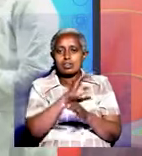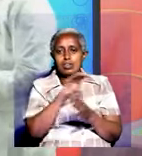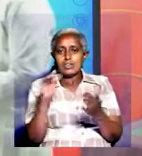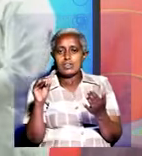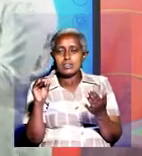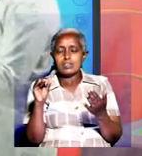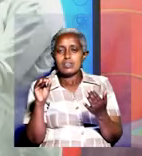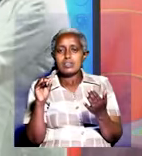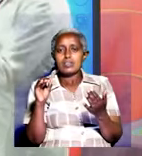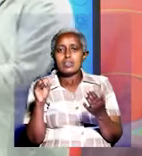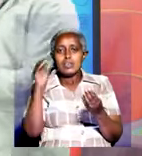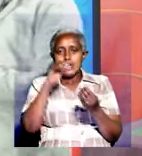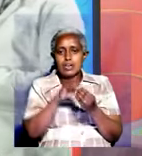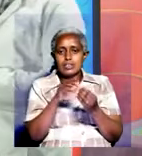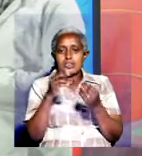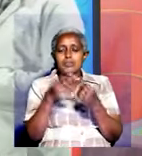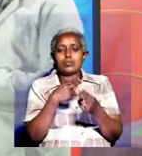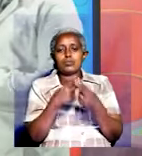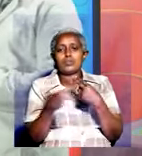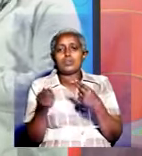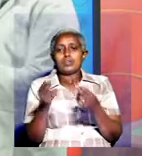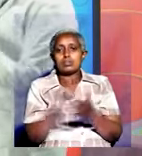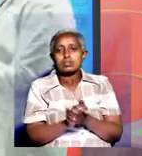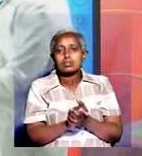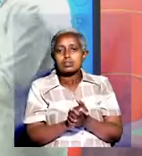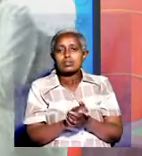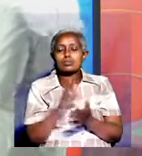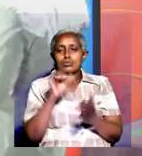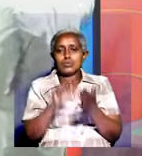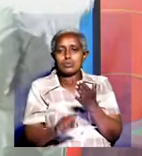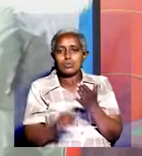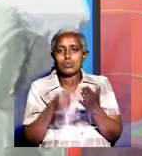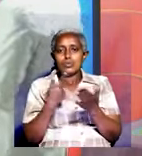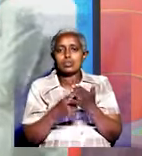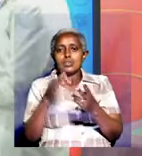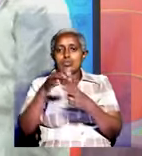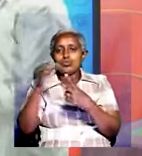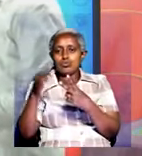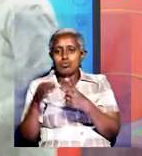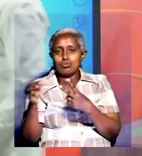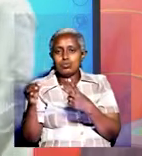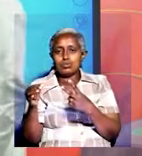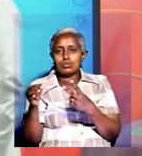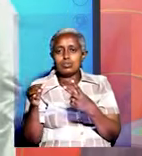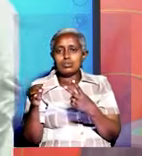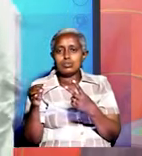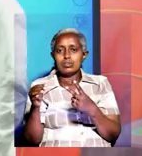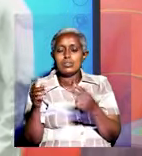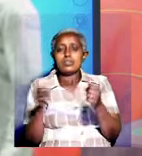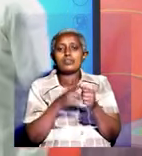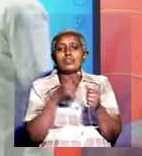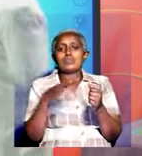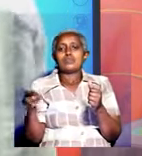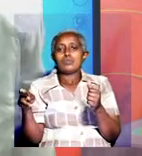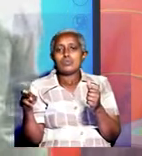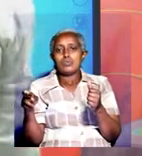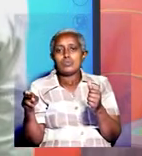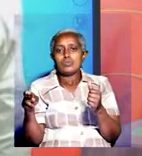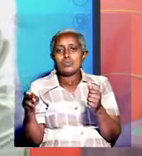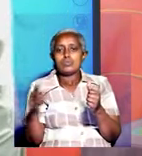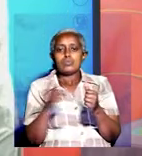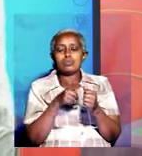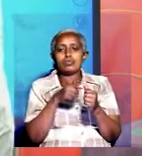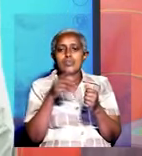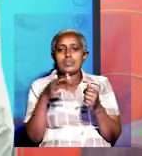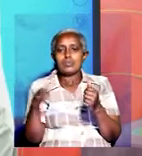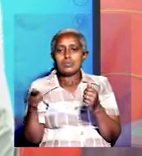and add up the products. So let's choose the first row. Just we have